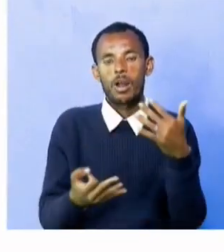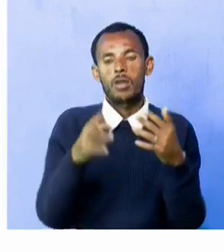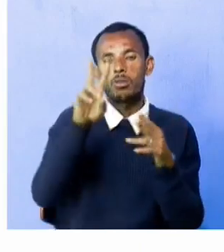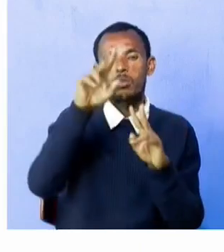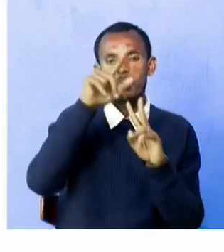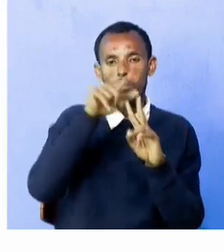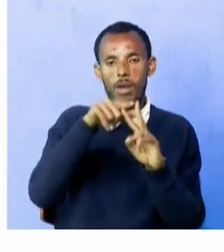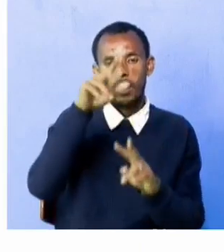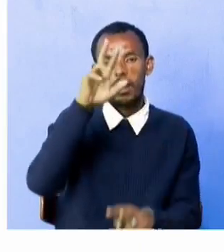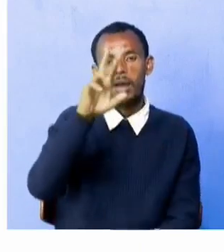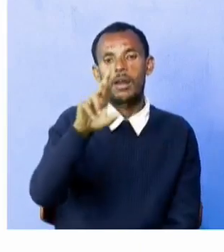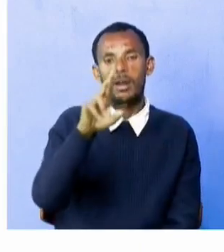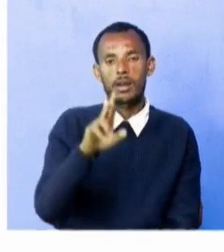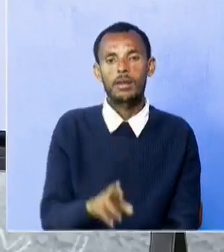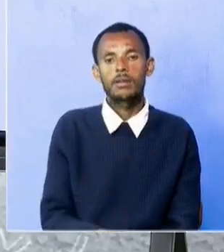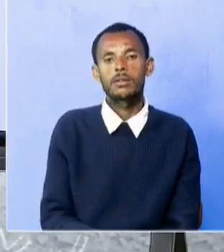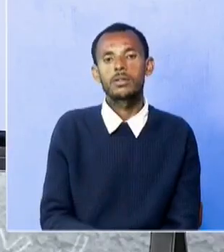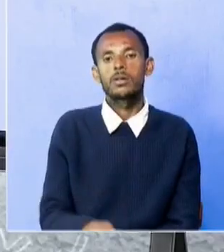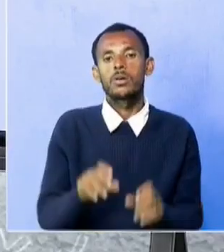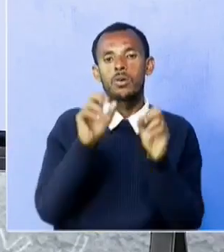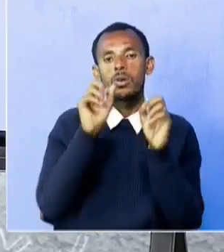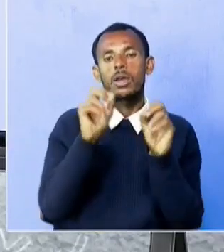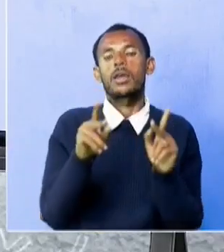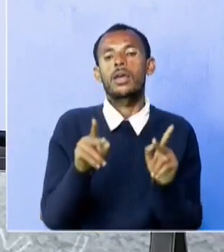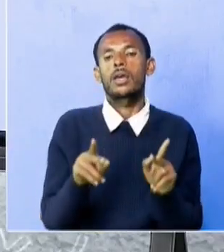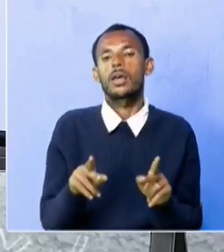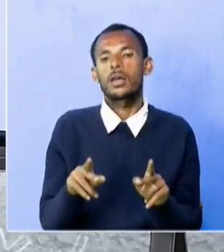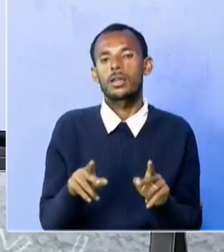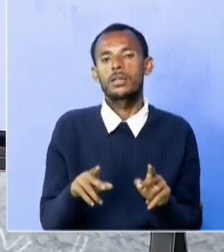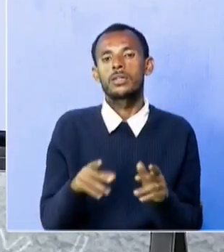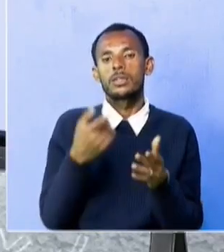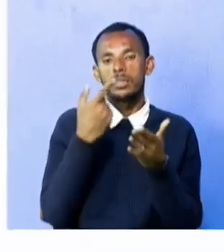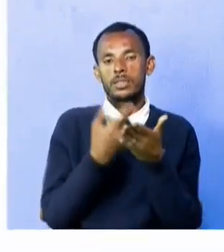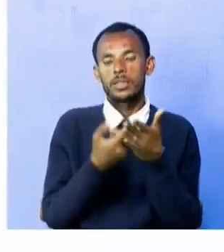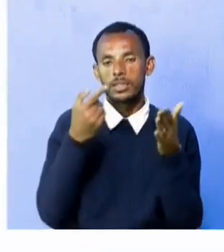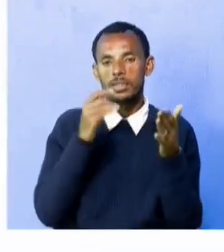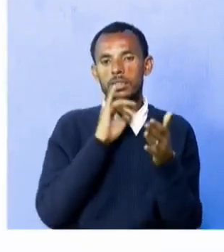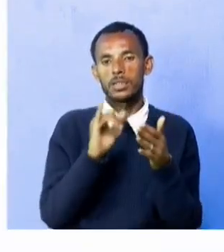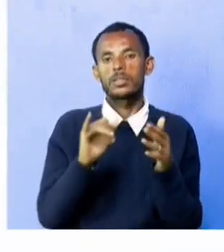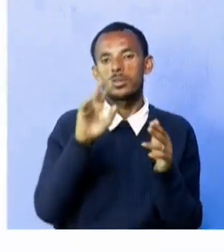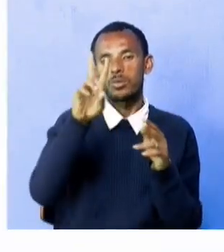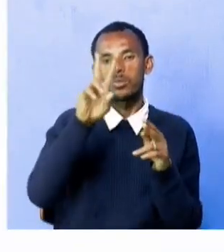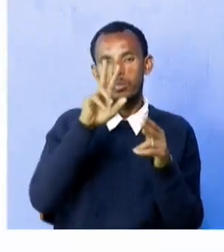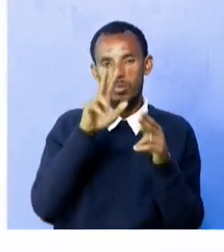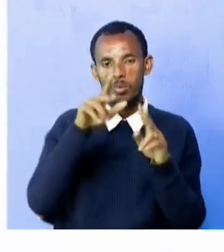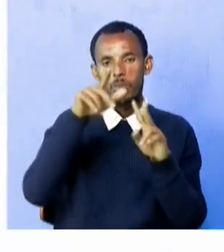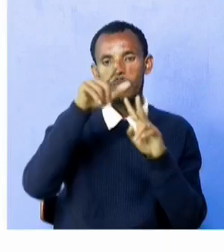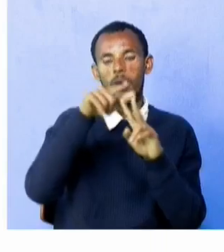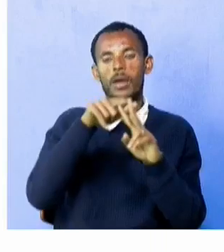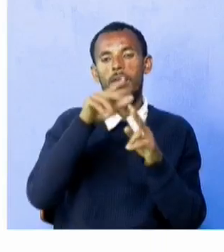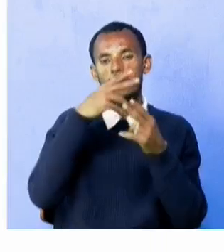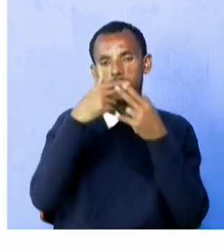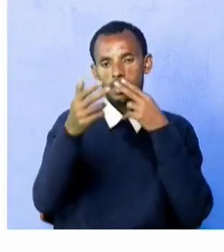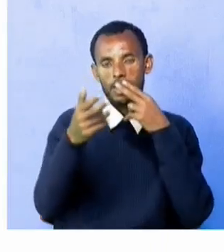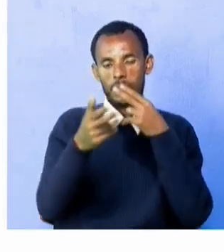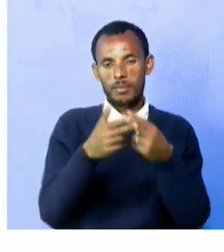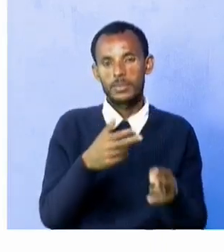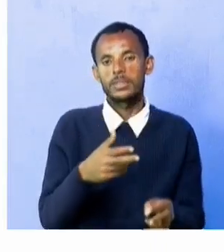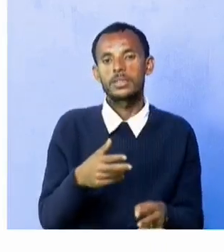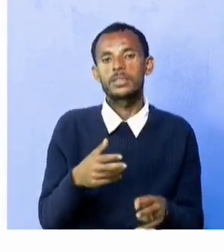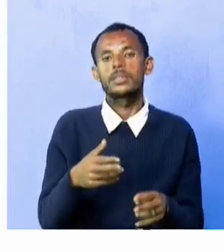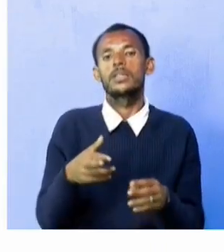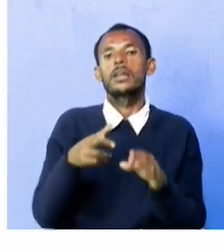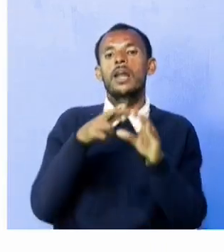pi r. Okay, so this is 2 pi times the